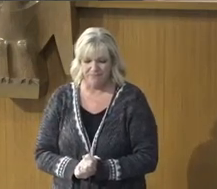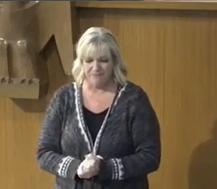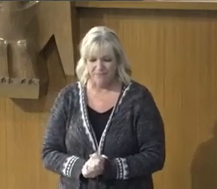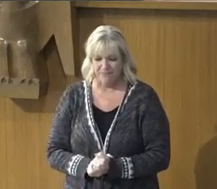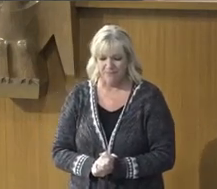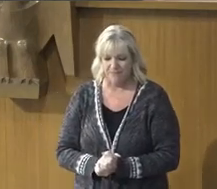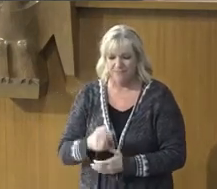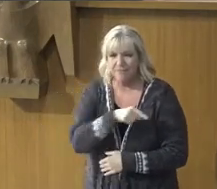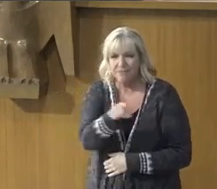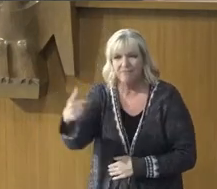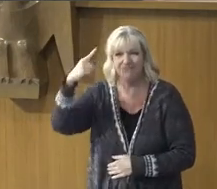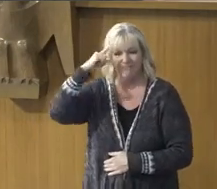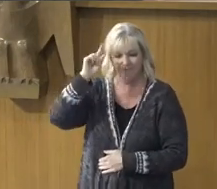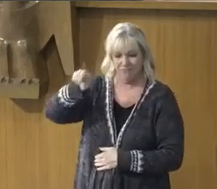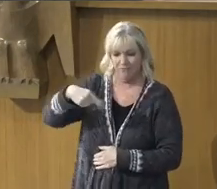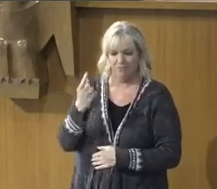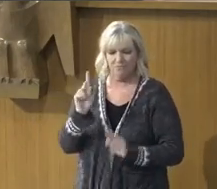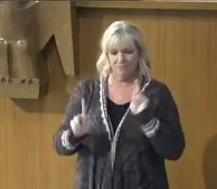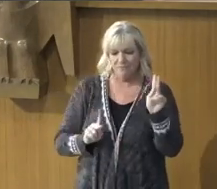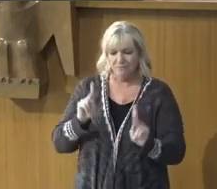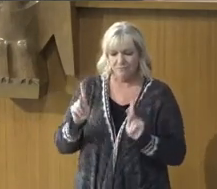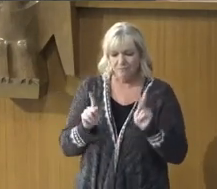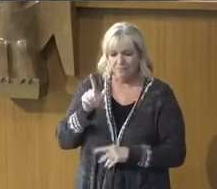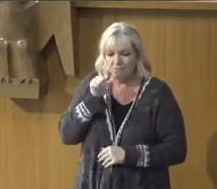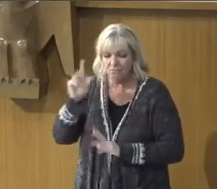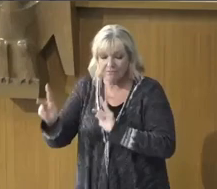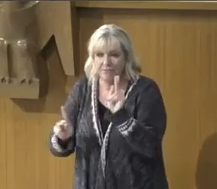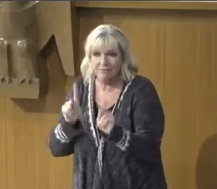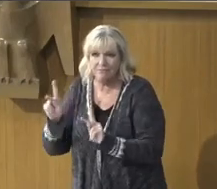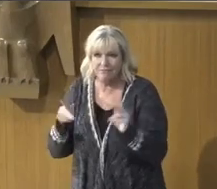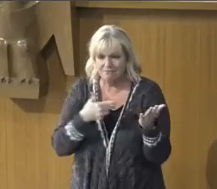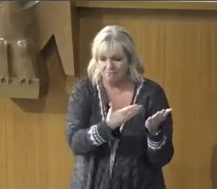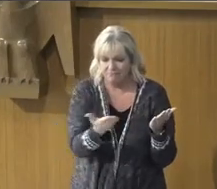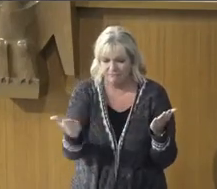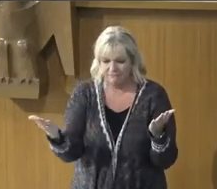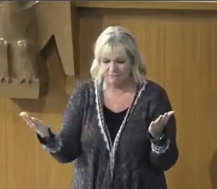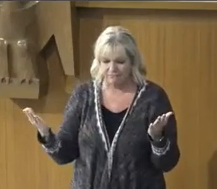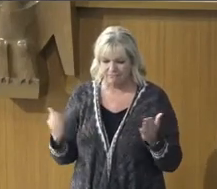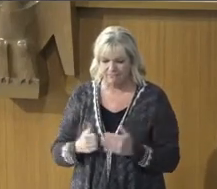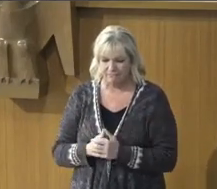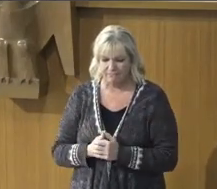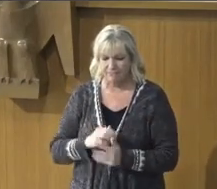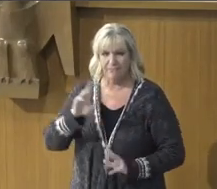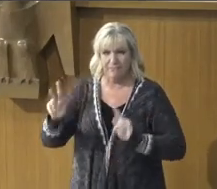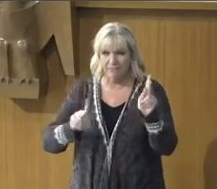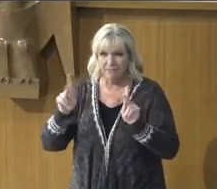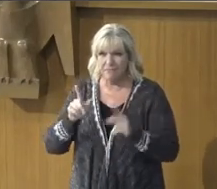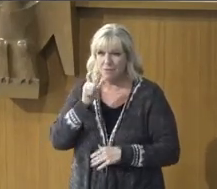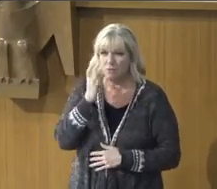You think the only people who are people Are the people